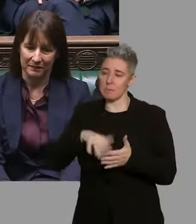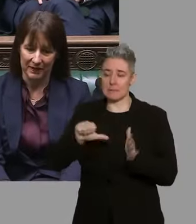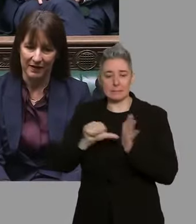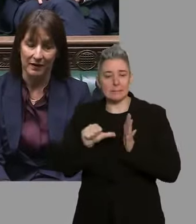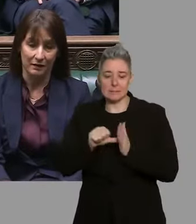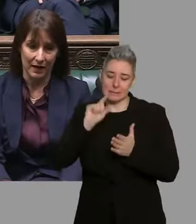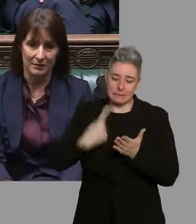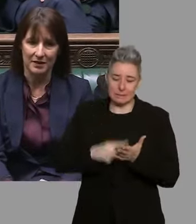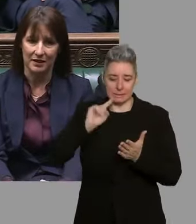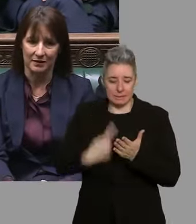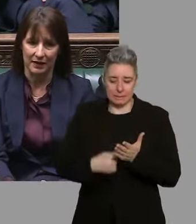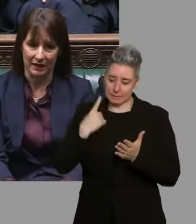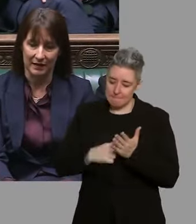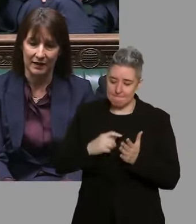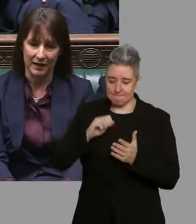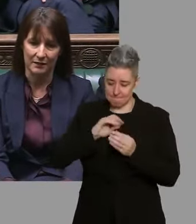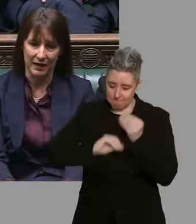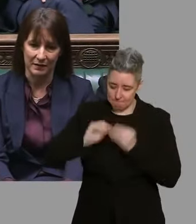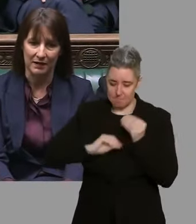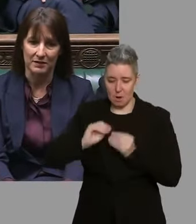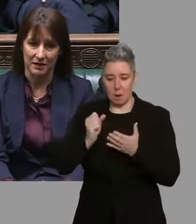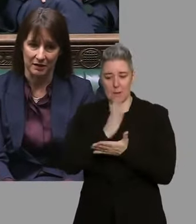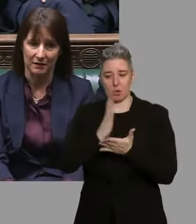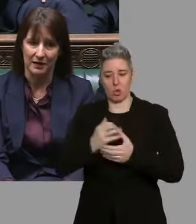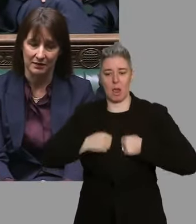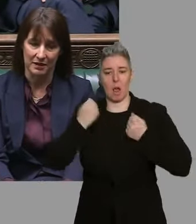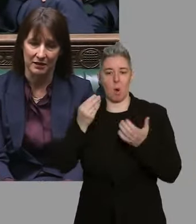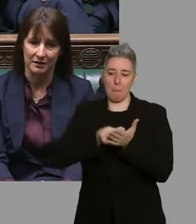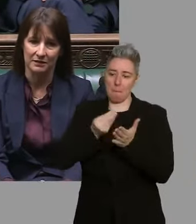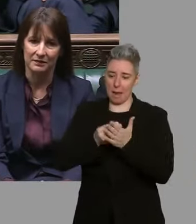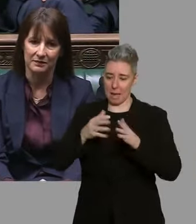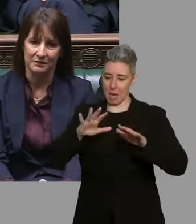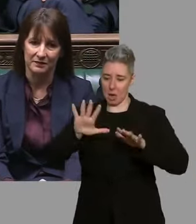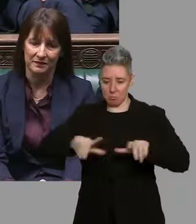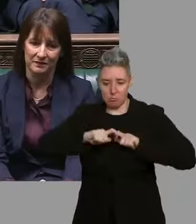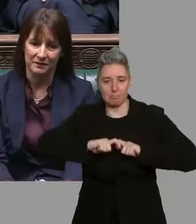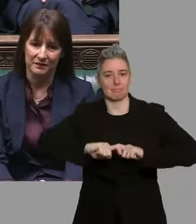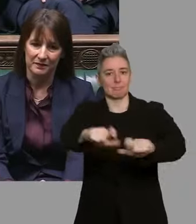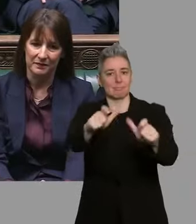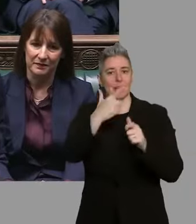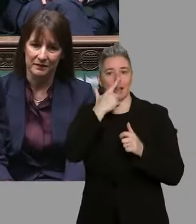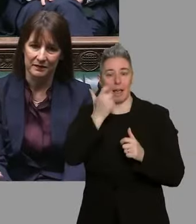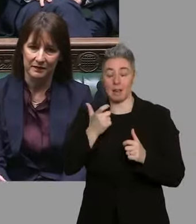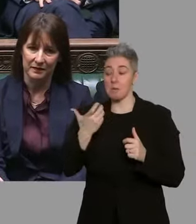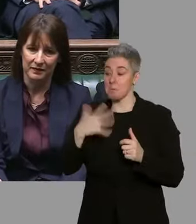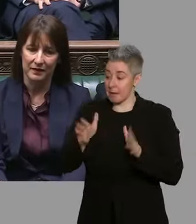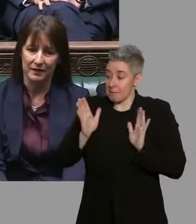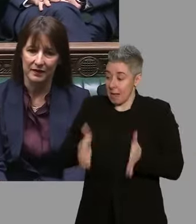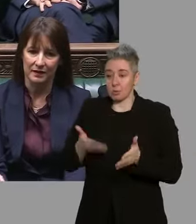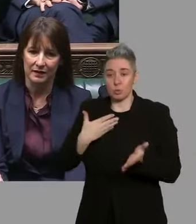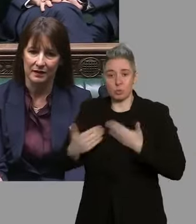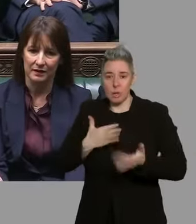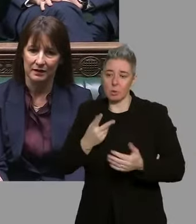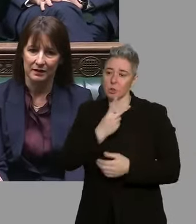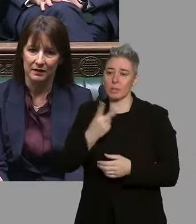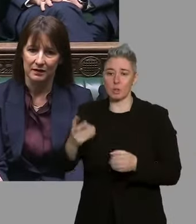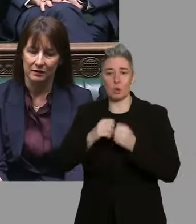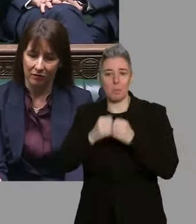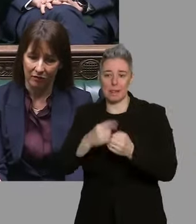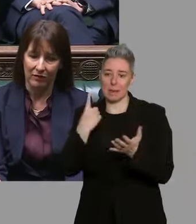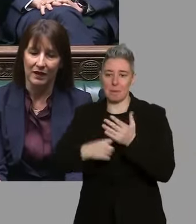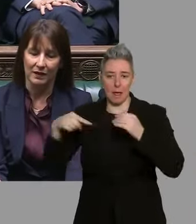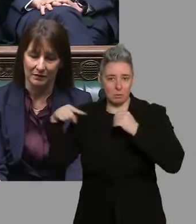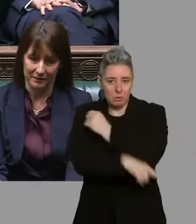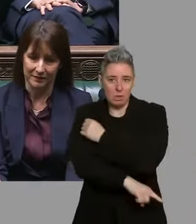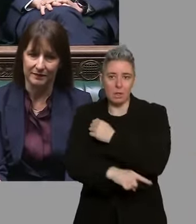billion black hole that they left. We made difficult cuts, raised taxes to invest in health, public services